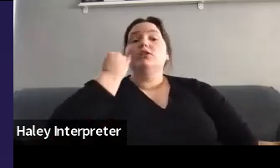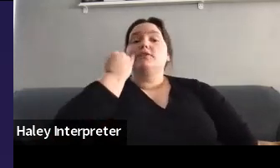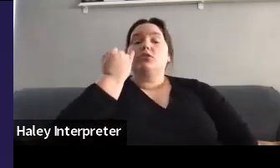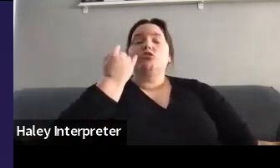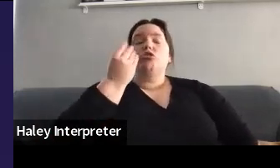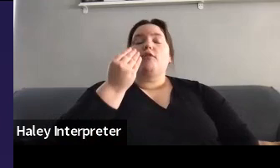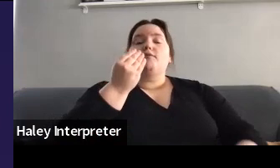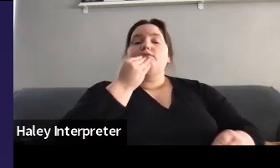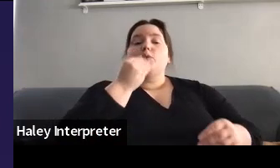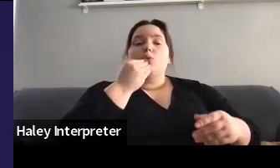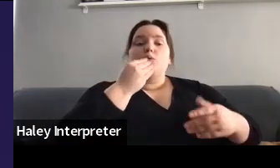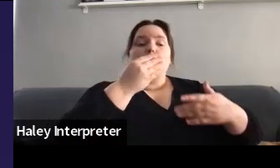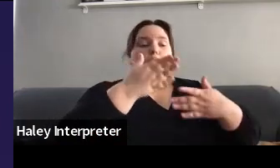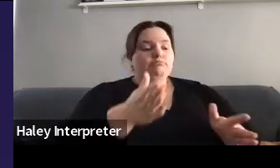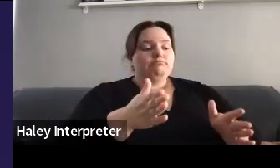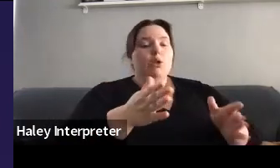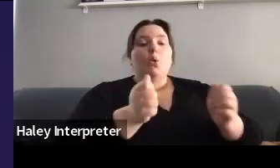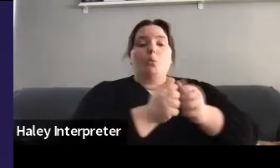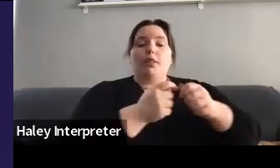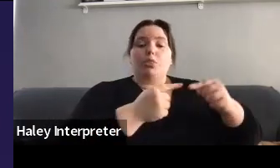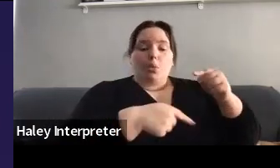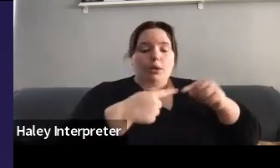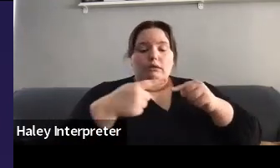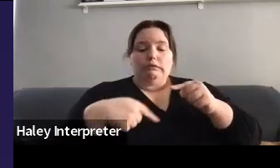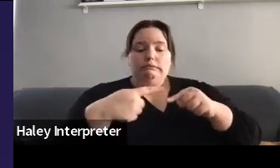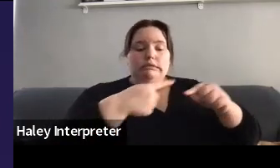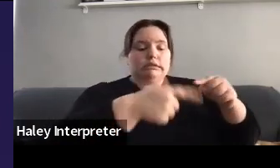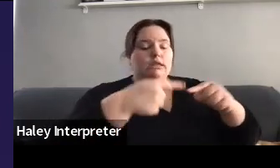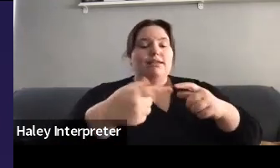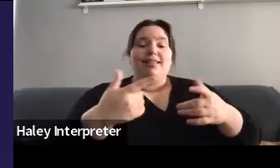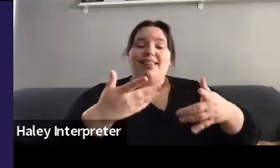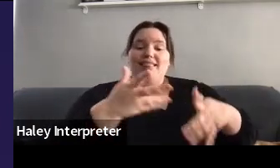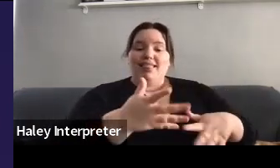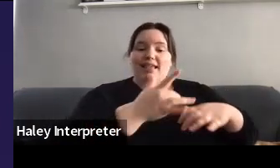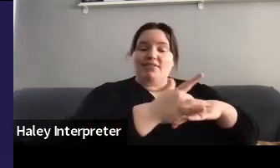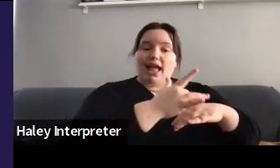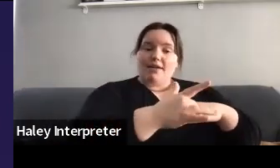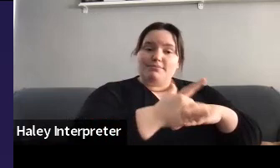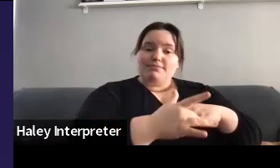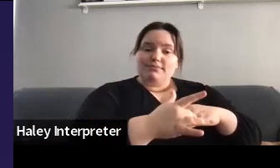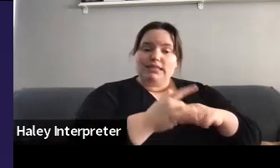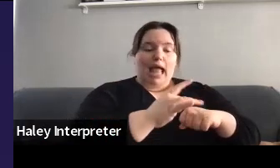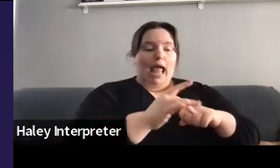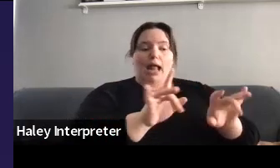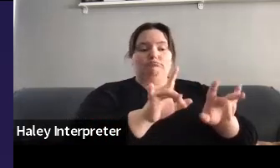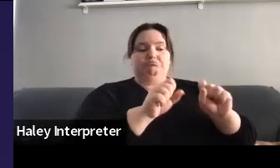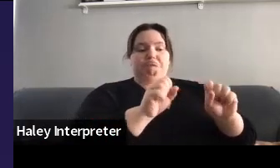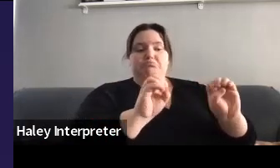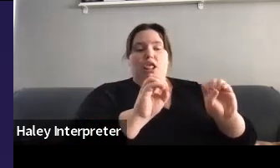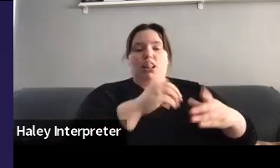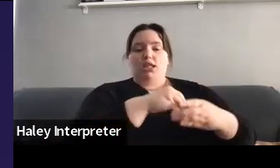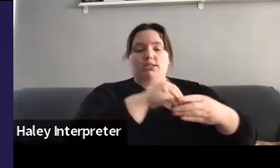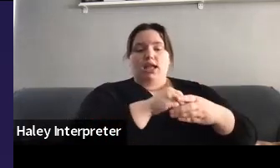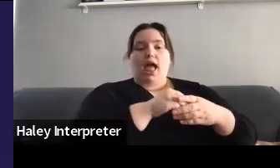container empty and put the bag in the food container and then wheeled it out to